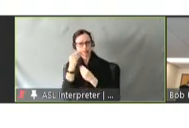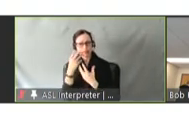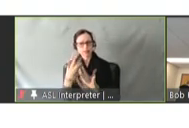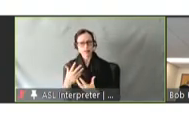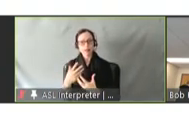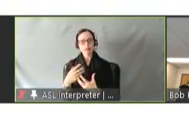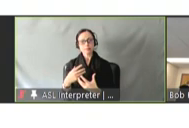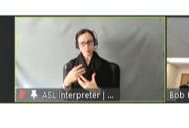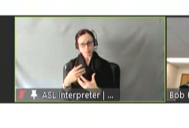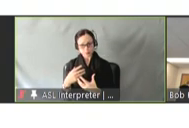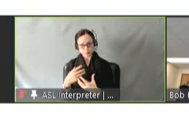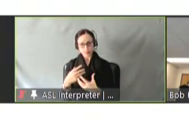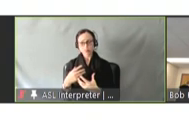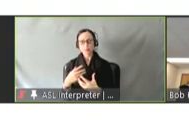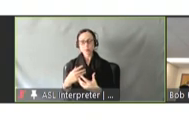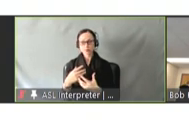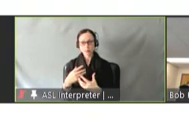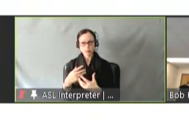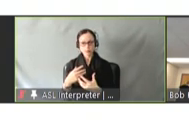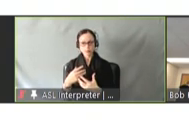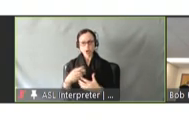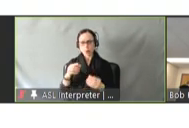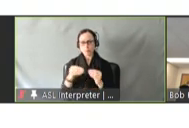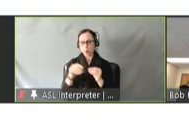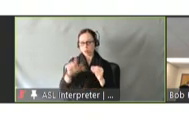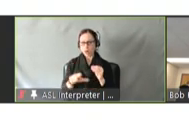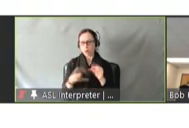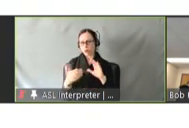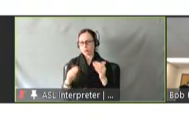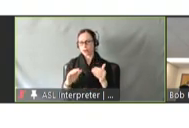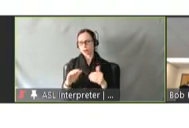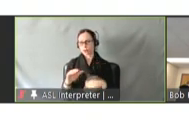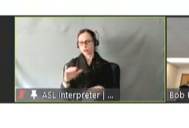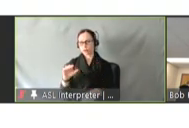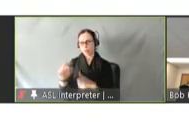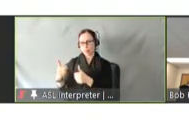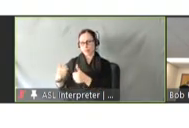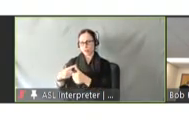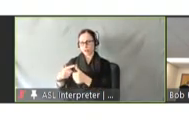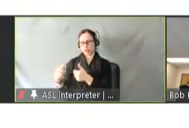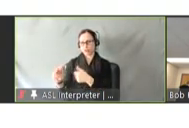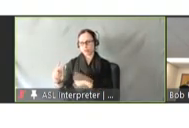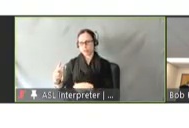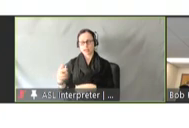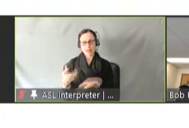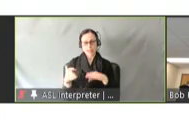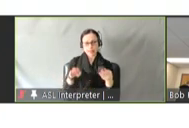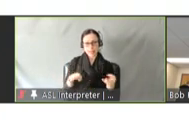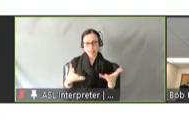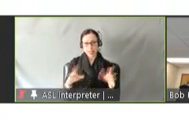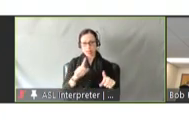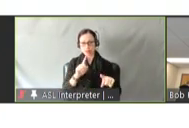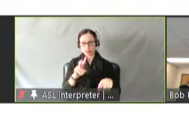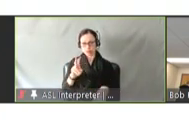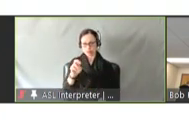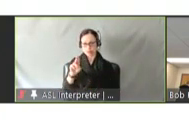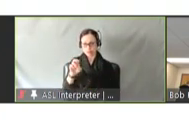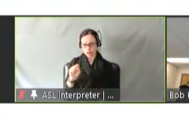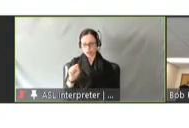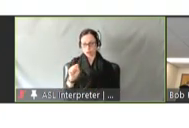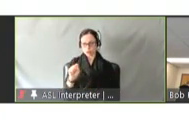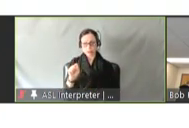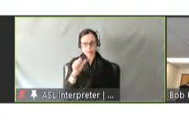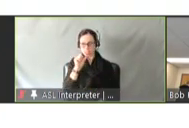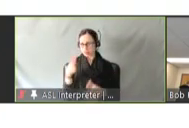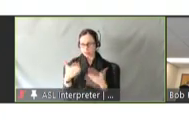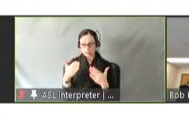risk after the Moderna booster dose, lower than the primary dose. The deaths reported to VAERS after a primary series or booster do not